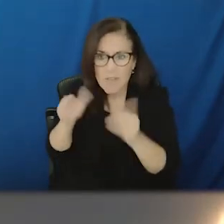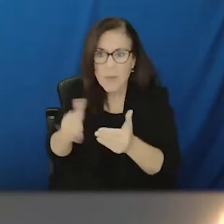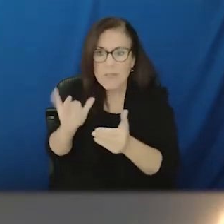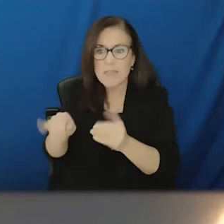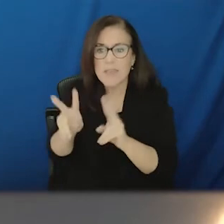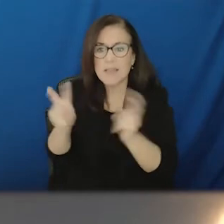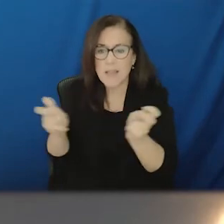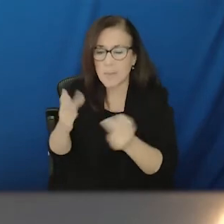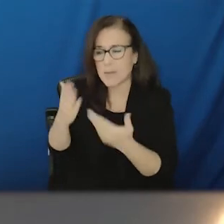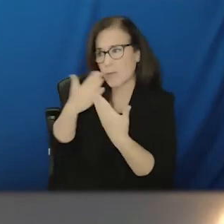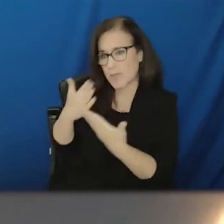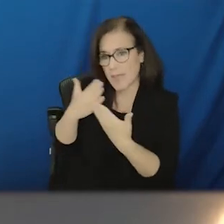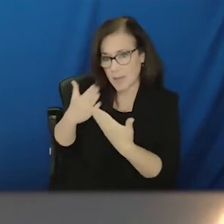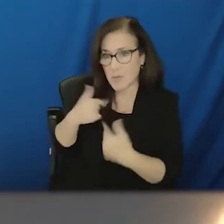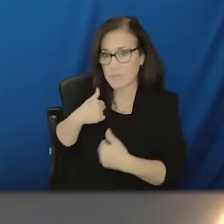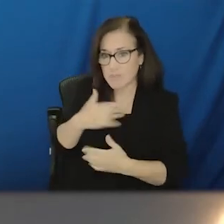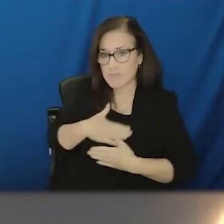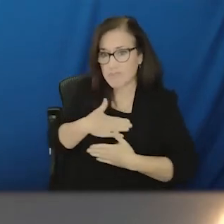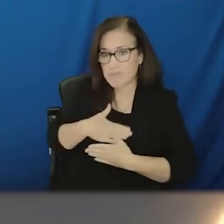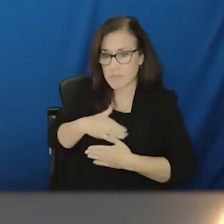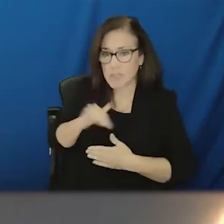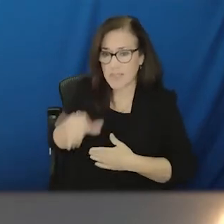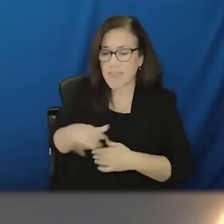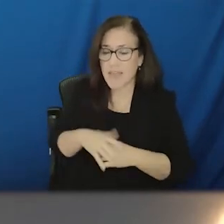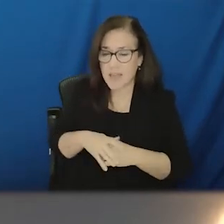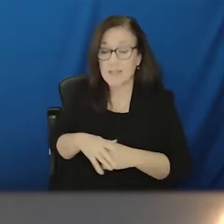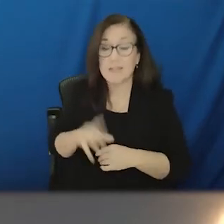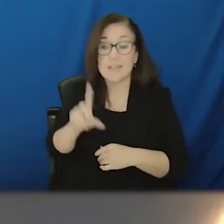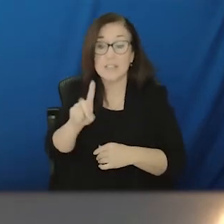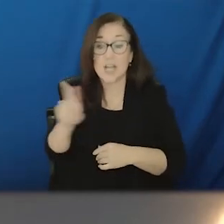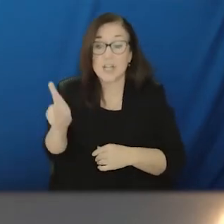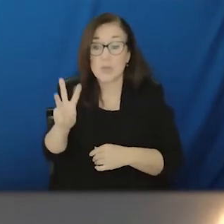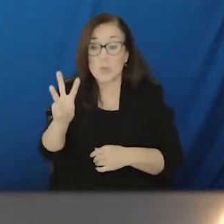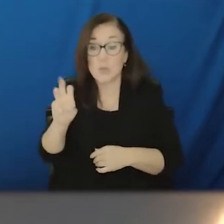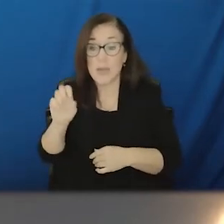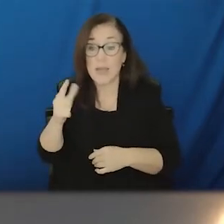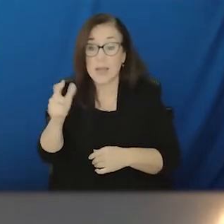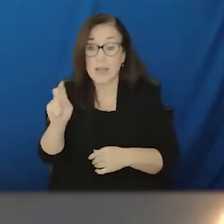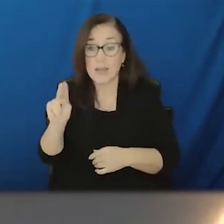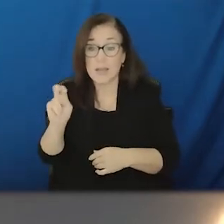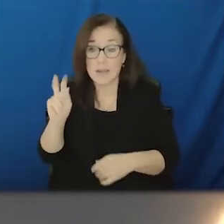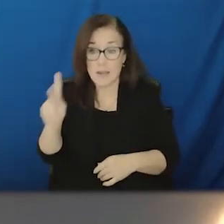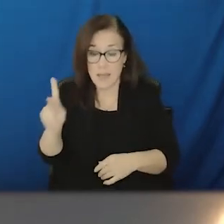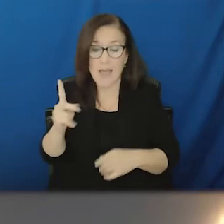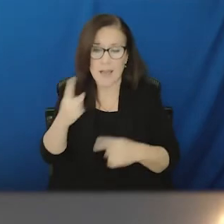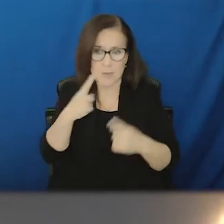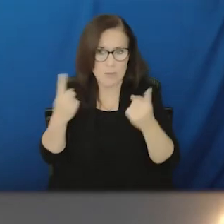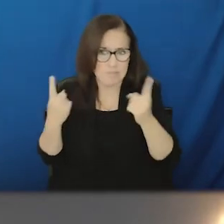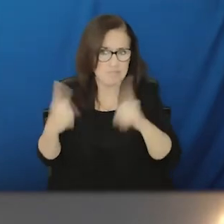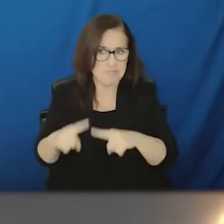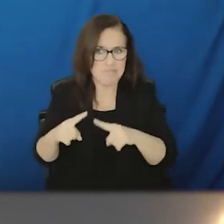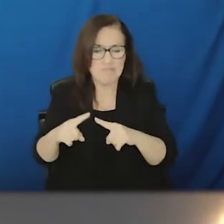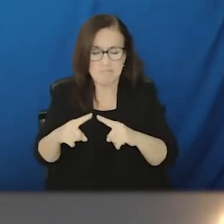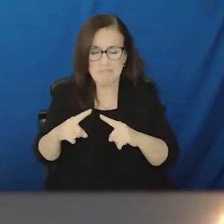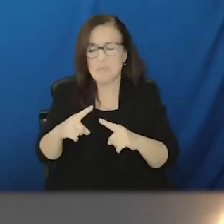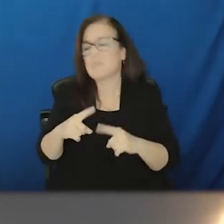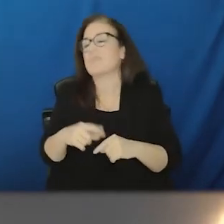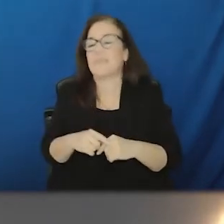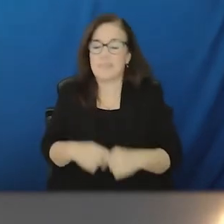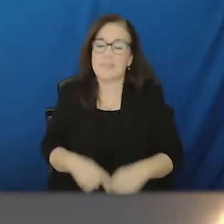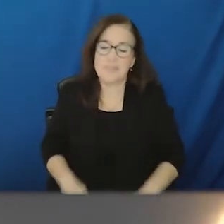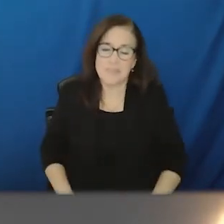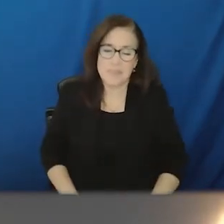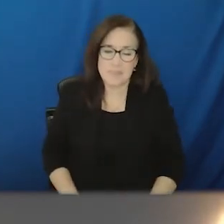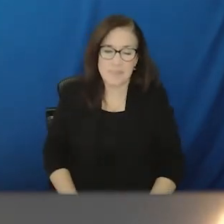you for your work on this. And I'm sure see Dr. Wagenek here, who's there with me on the same page. Thank you.